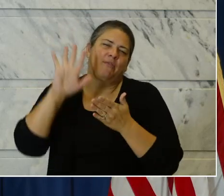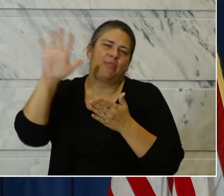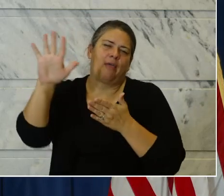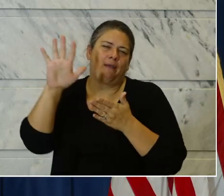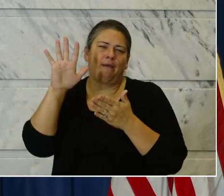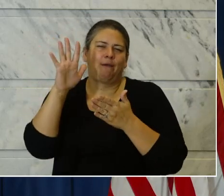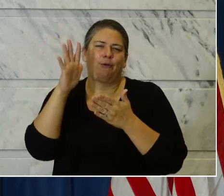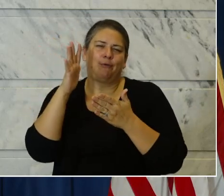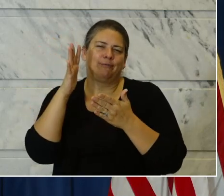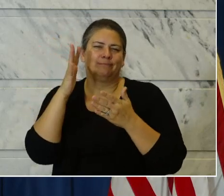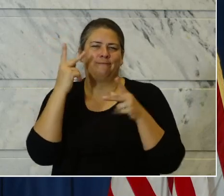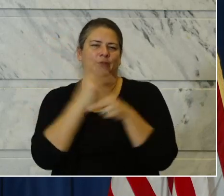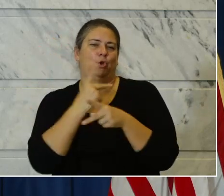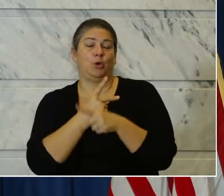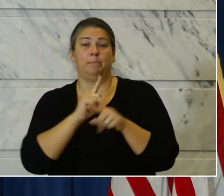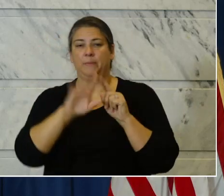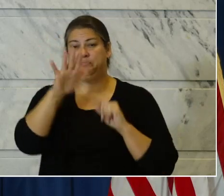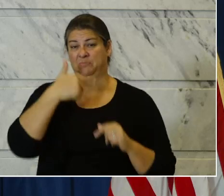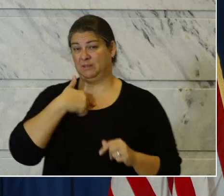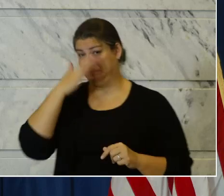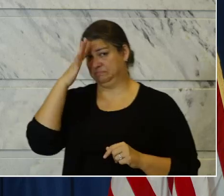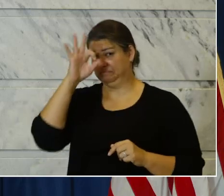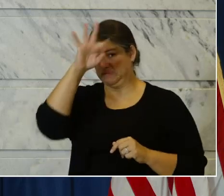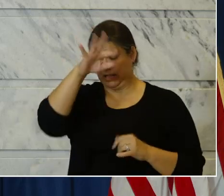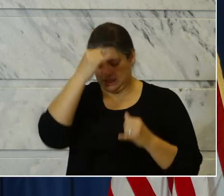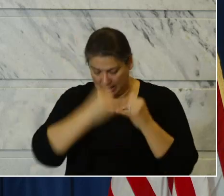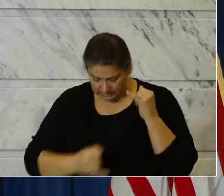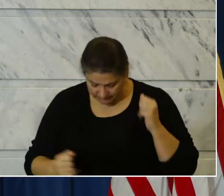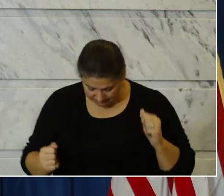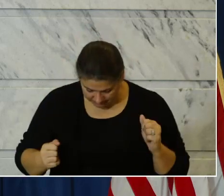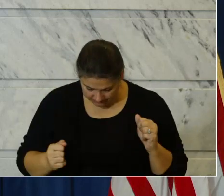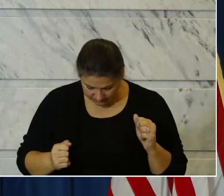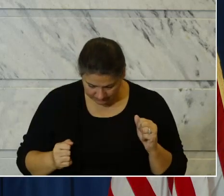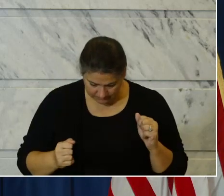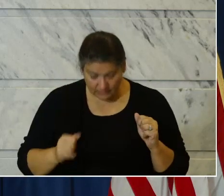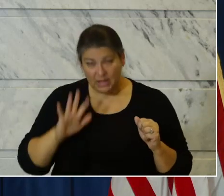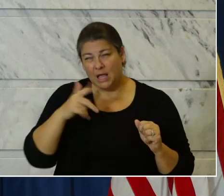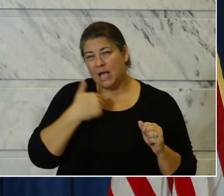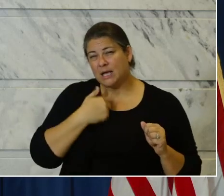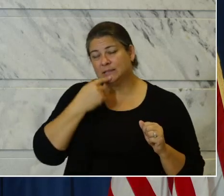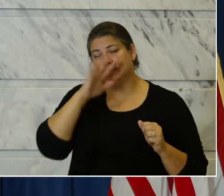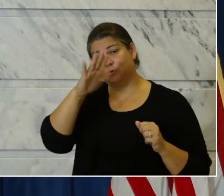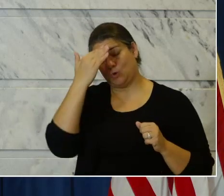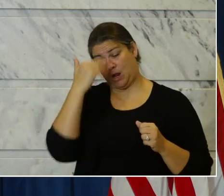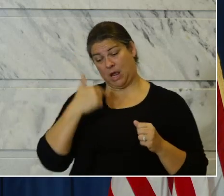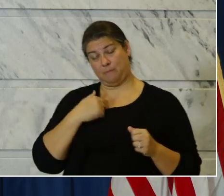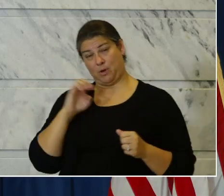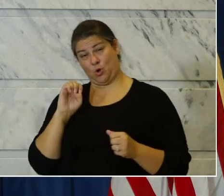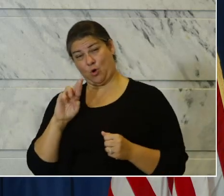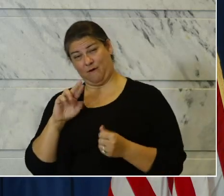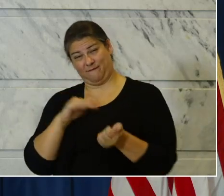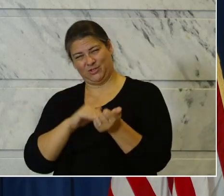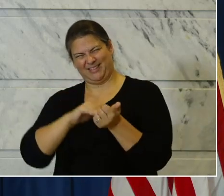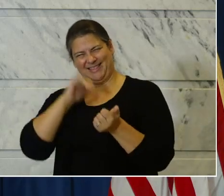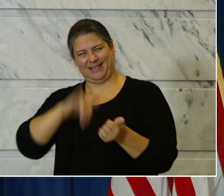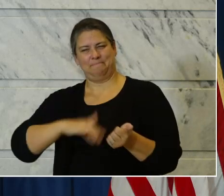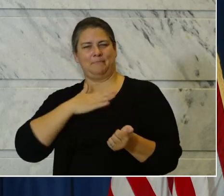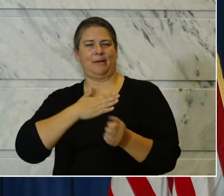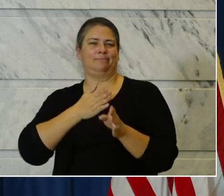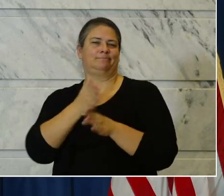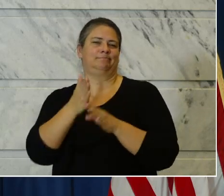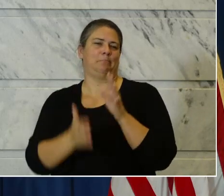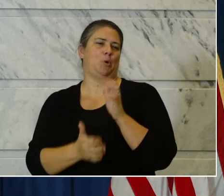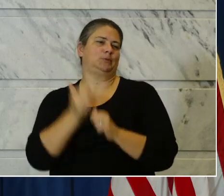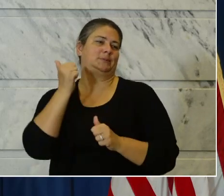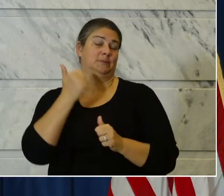this thought here. So I've said before, I'm an emergency physician. That's what I've done most of my career. It's only